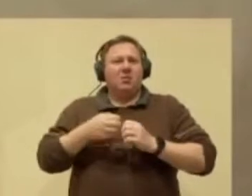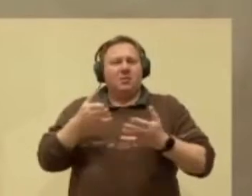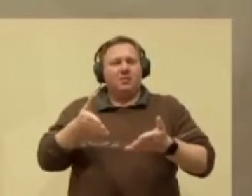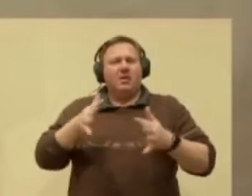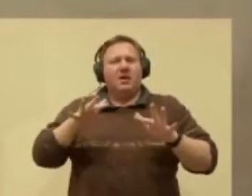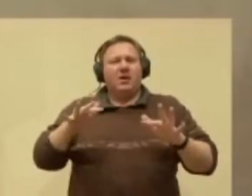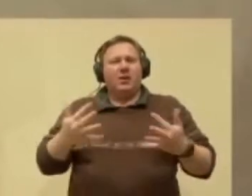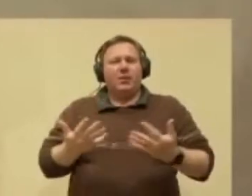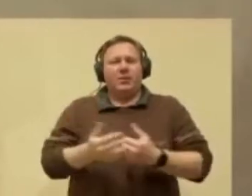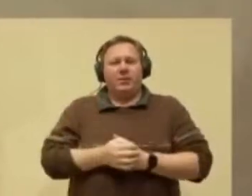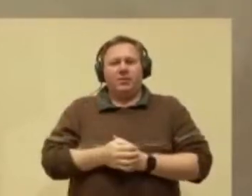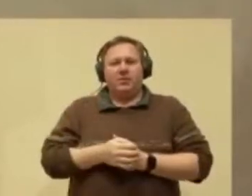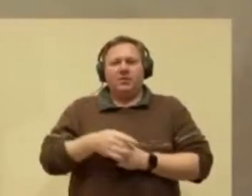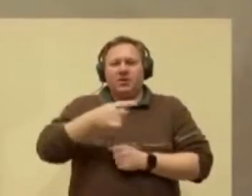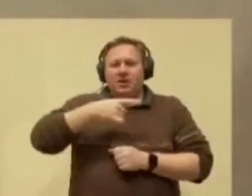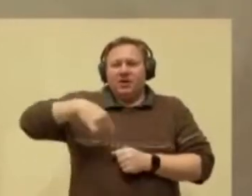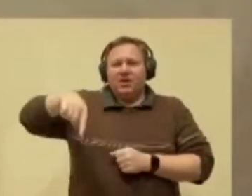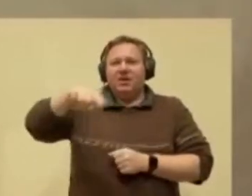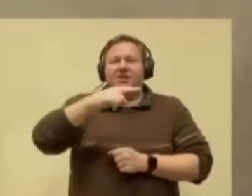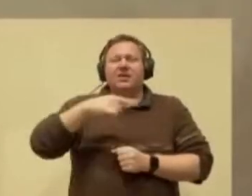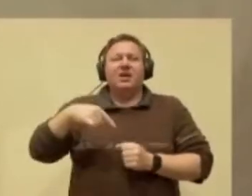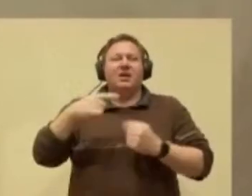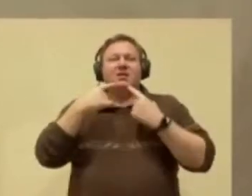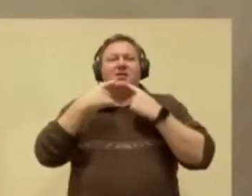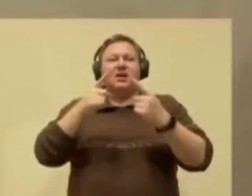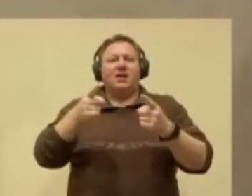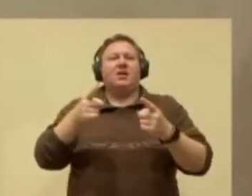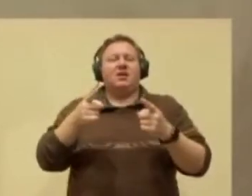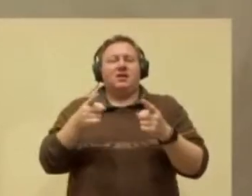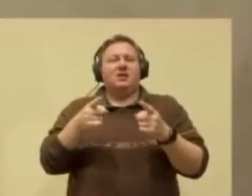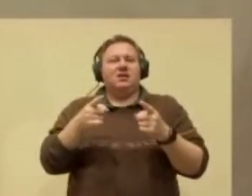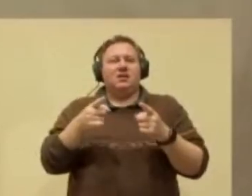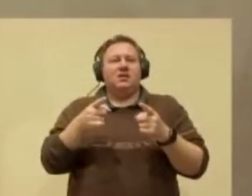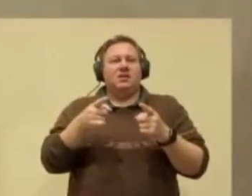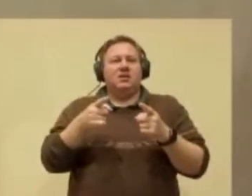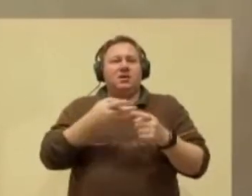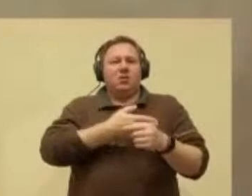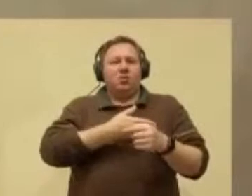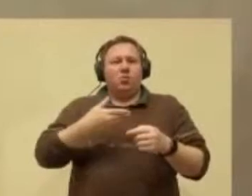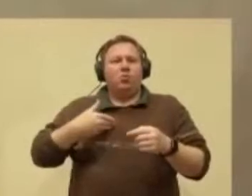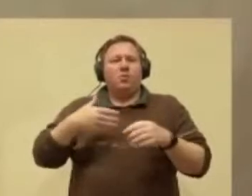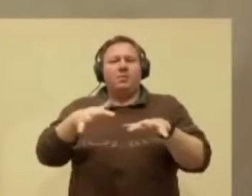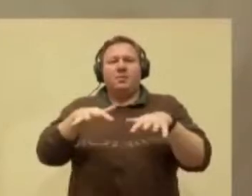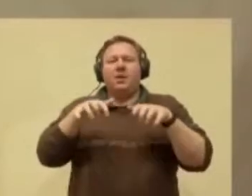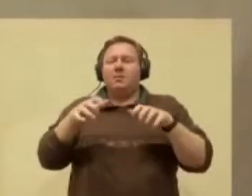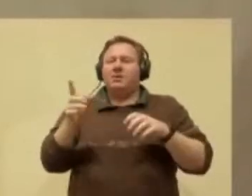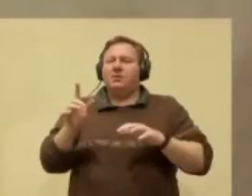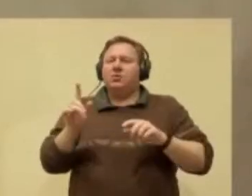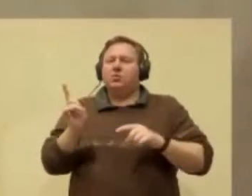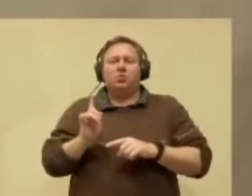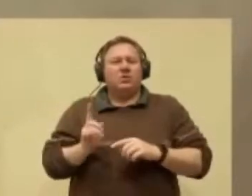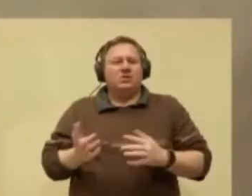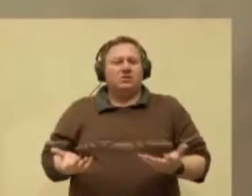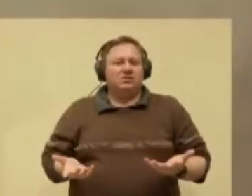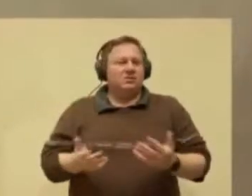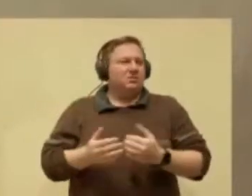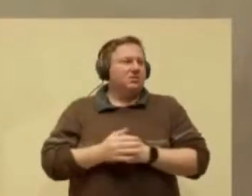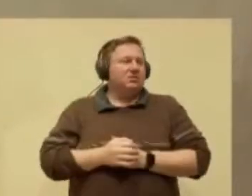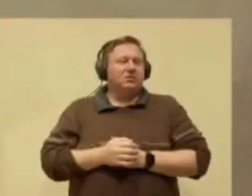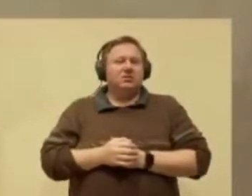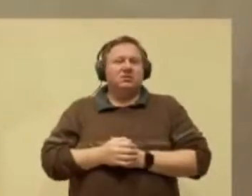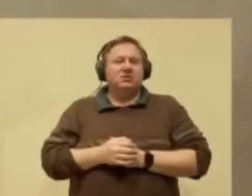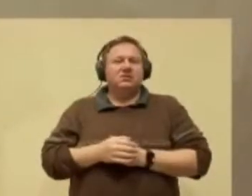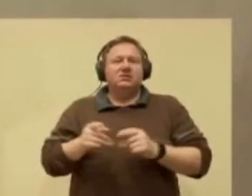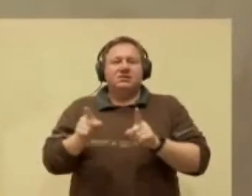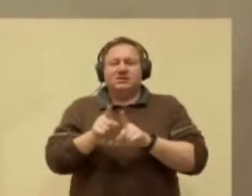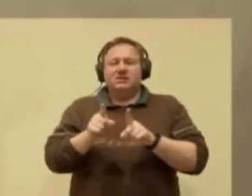what is it that they are saying to this women's parliament and also